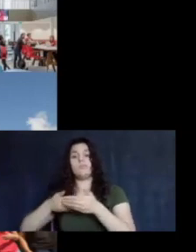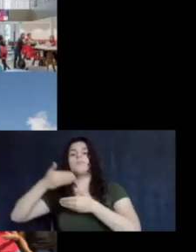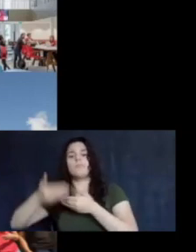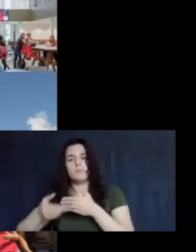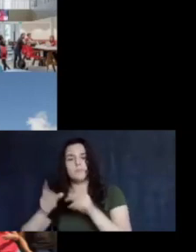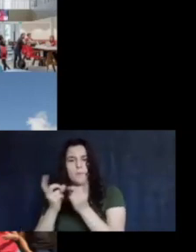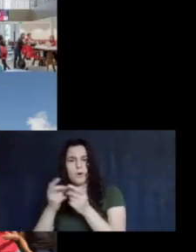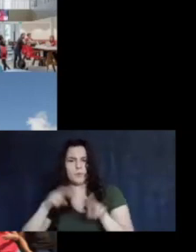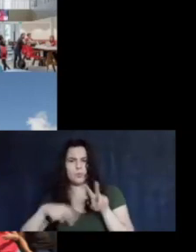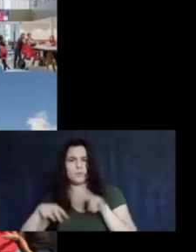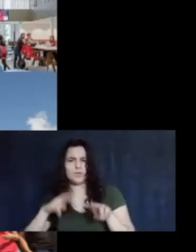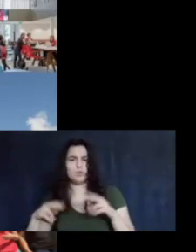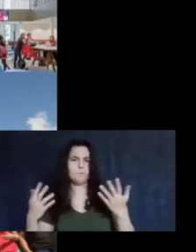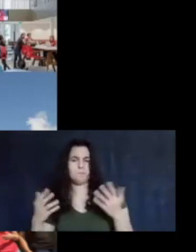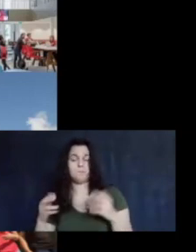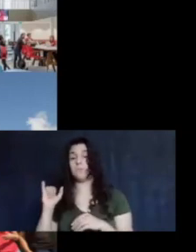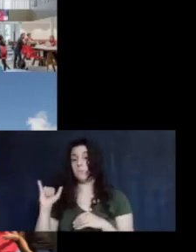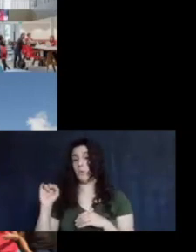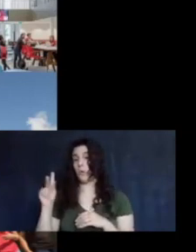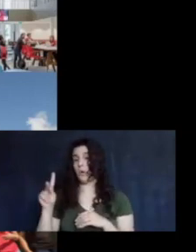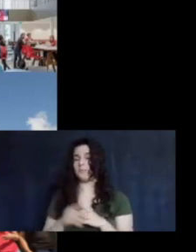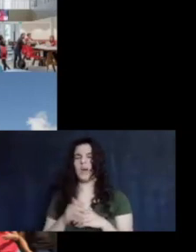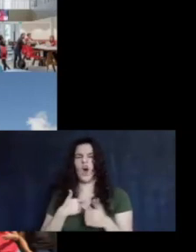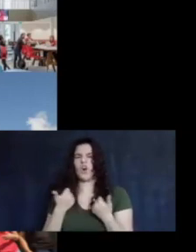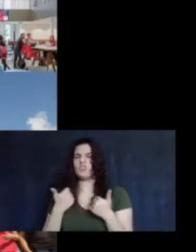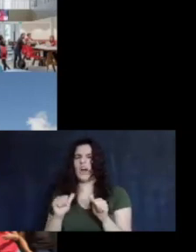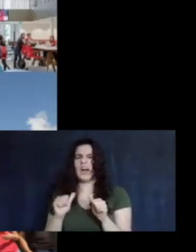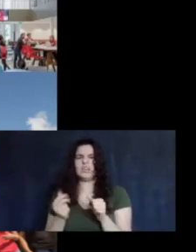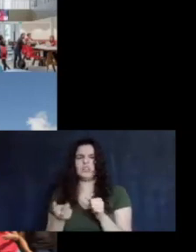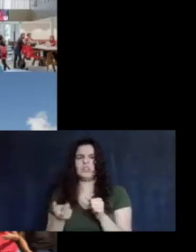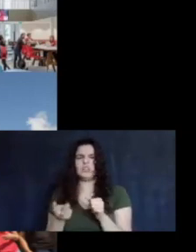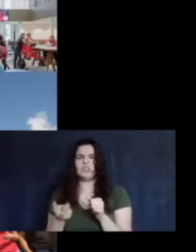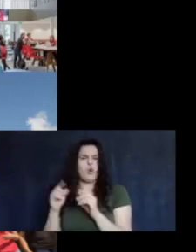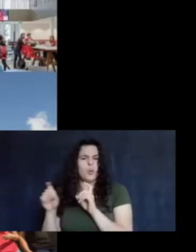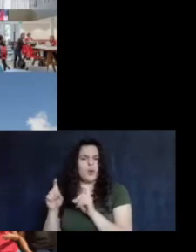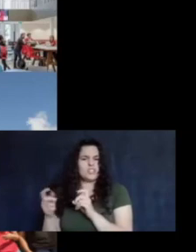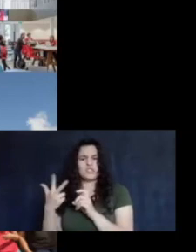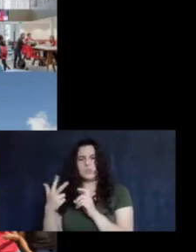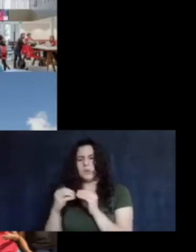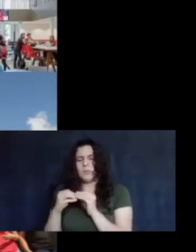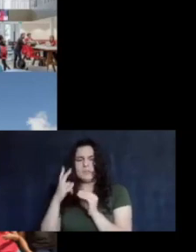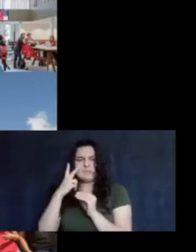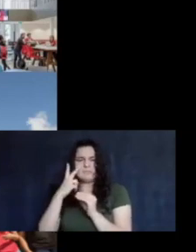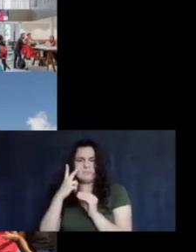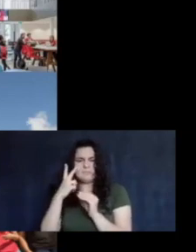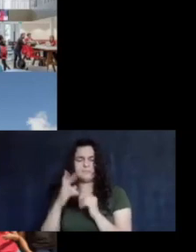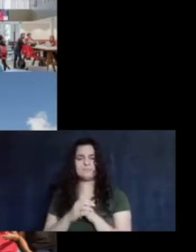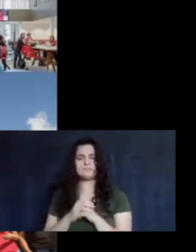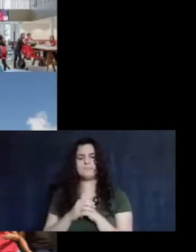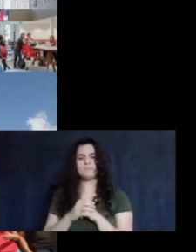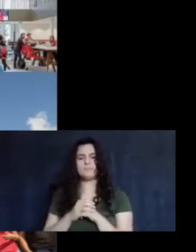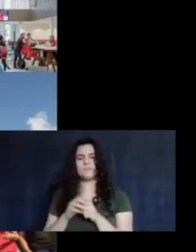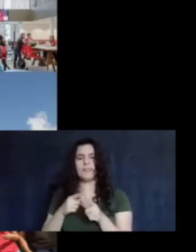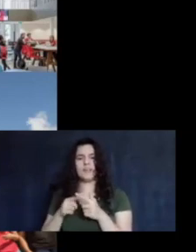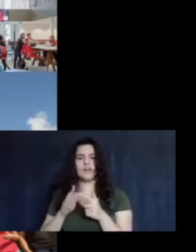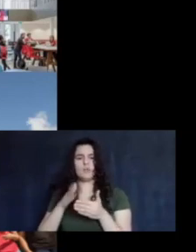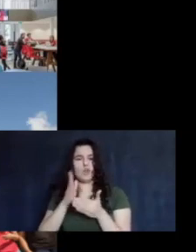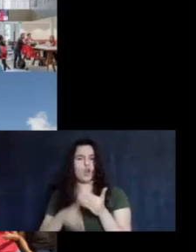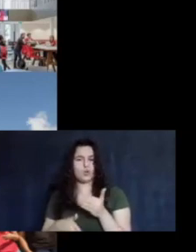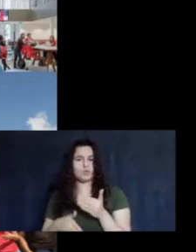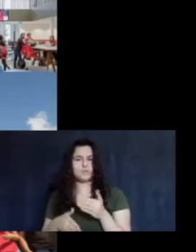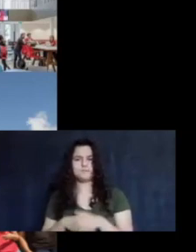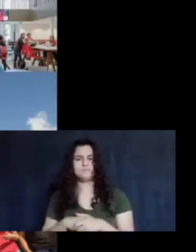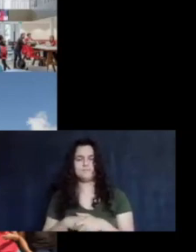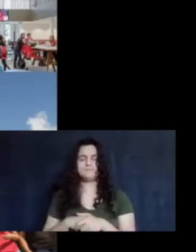Okay. And I'm going to try to fit in like 2 or 3 more questions, and I'm going to give y'all some closing remarks.